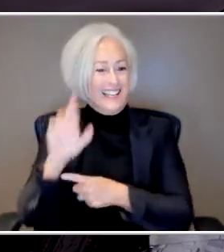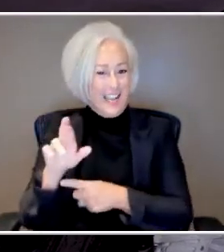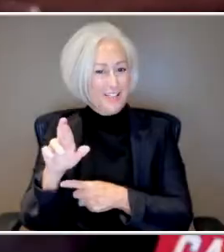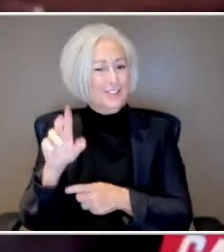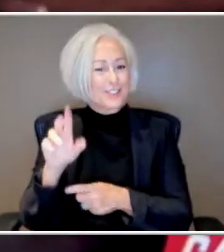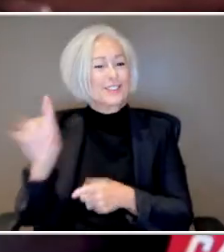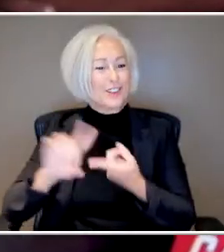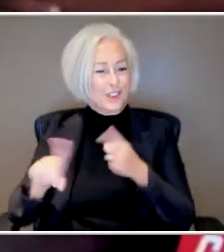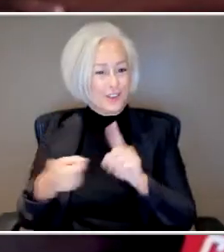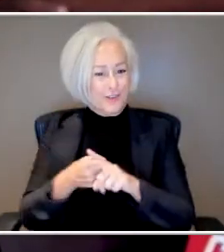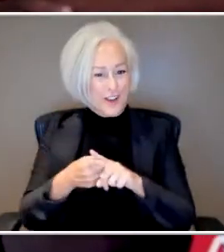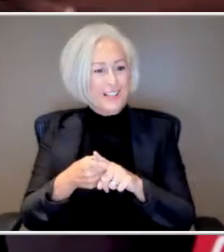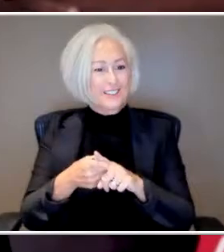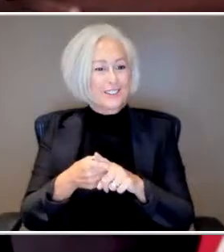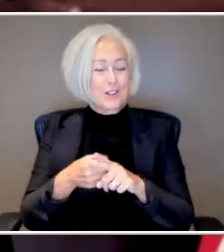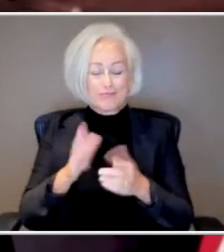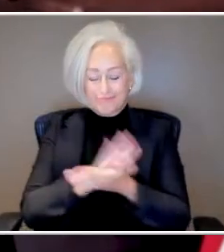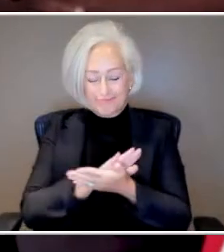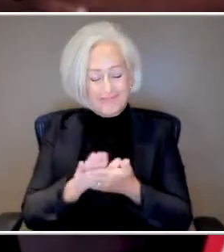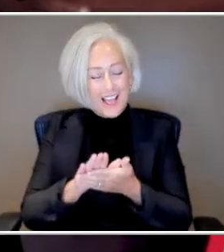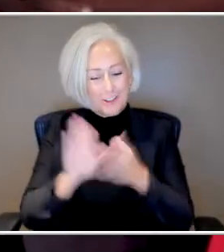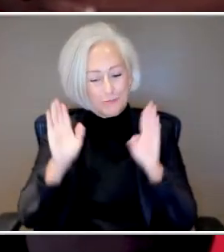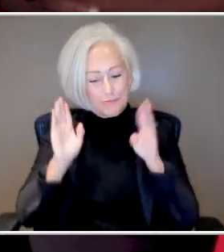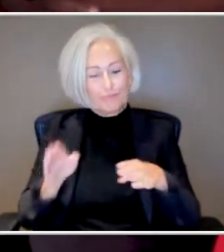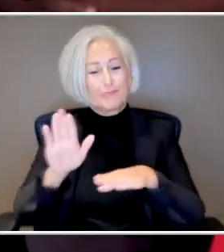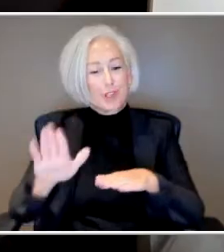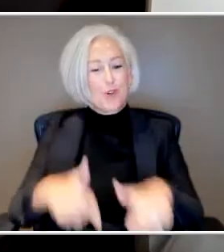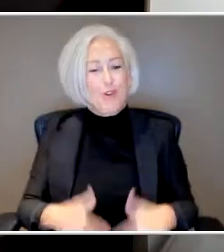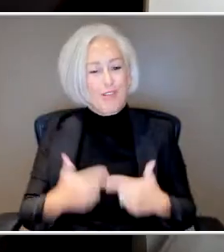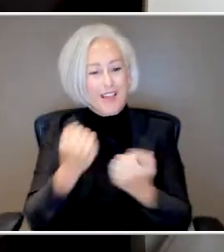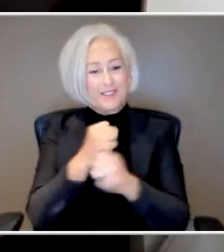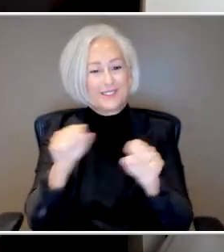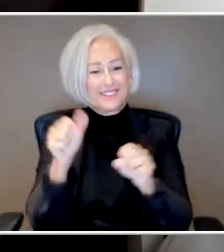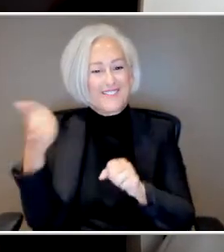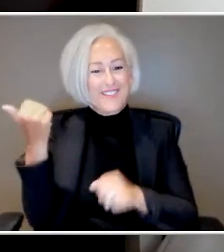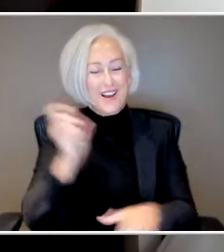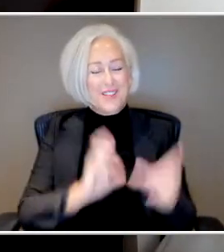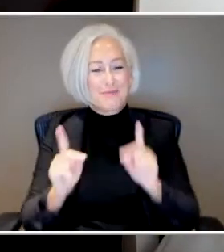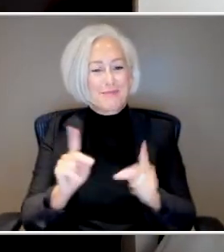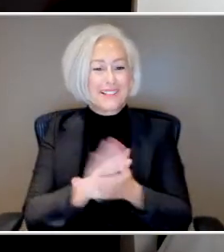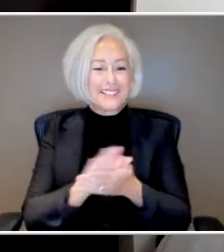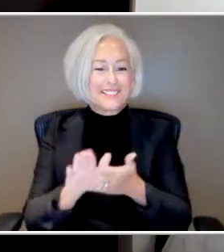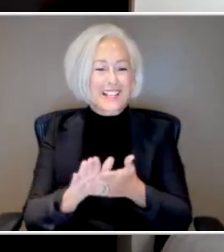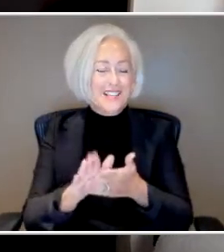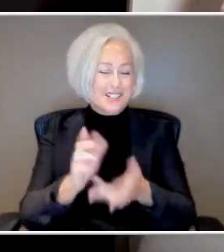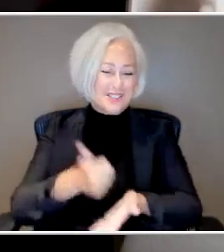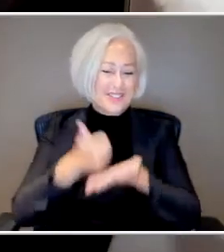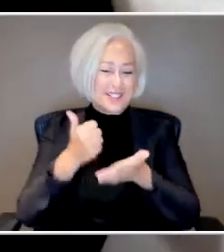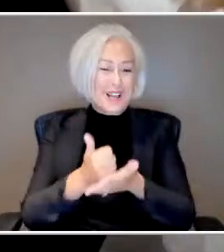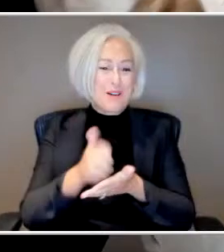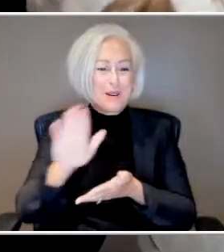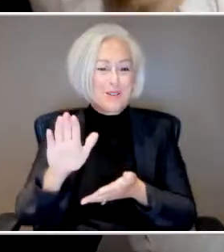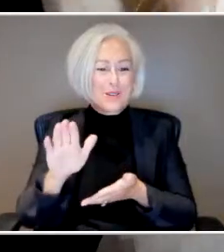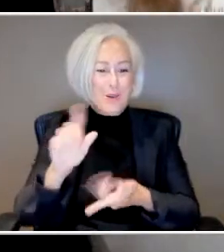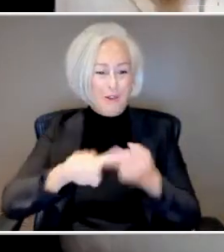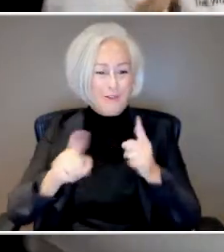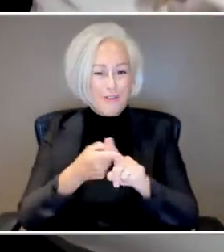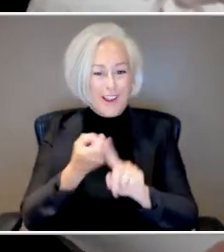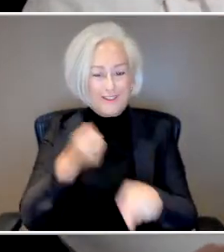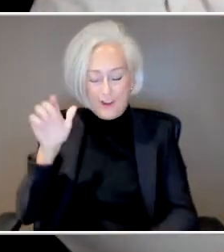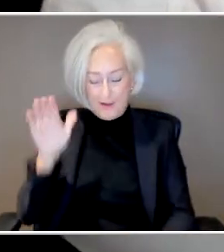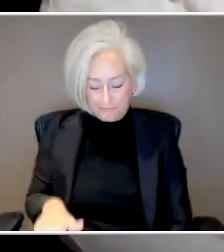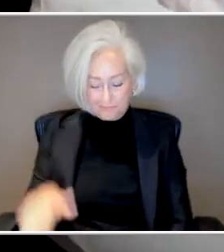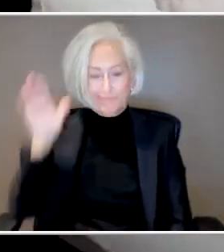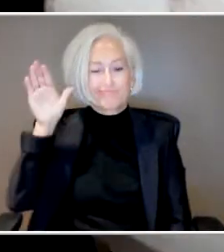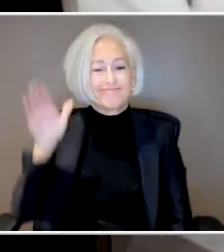save others. I mean, it's just, that's actually crazy that you guys were childhood friends. It's crazy how life comes full circle like that, and very thankful for that.